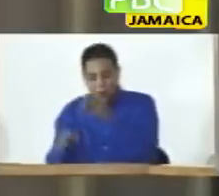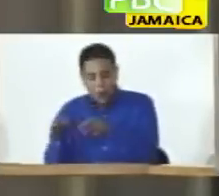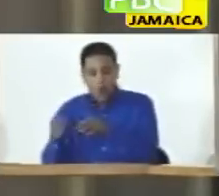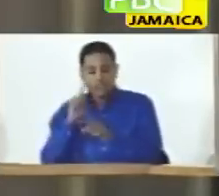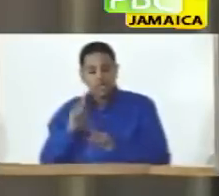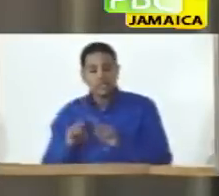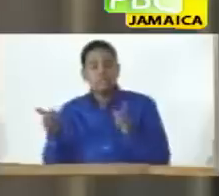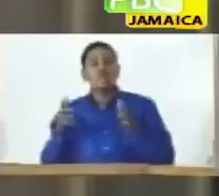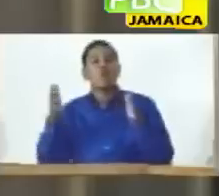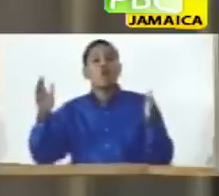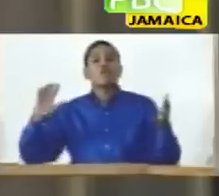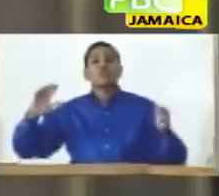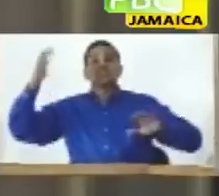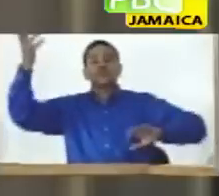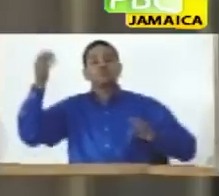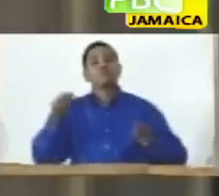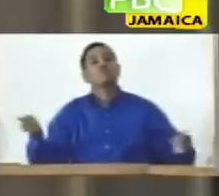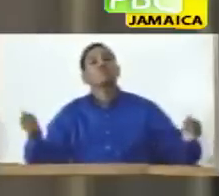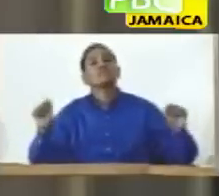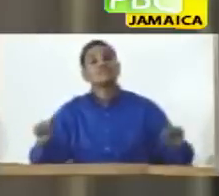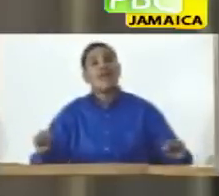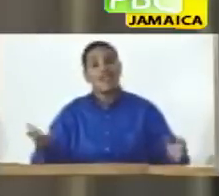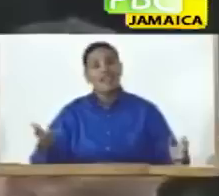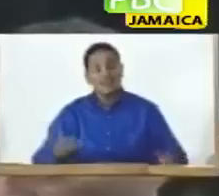of dispute resolution.